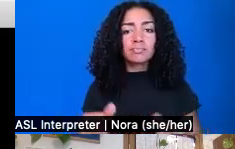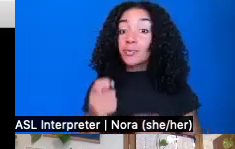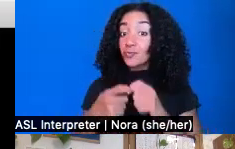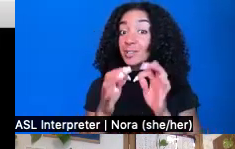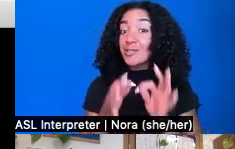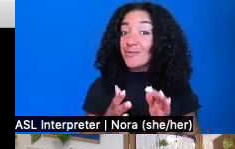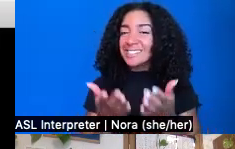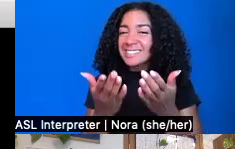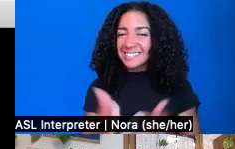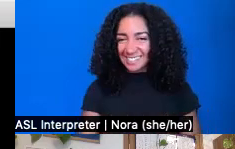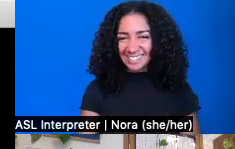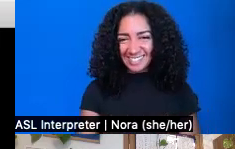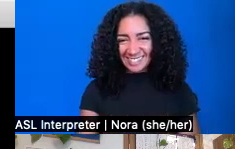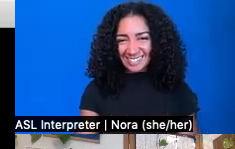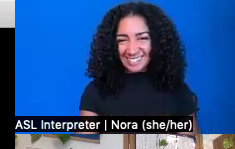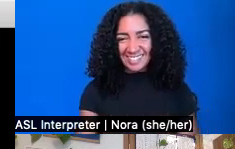Hercules, oh,